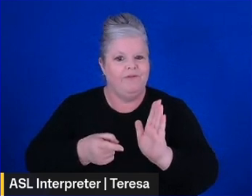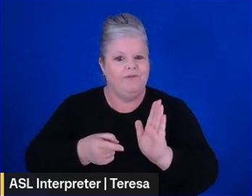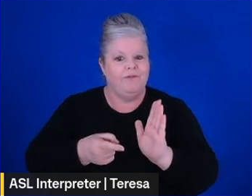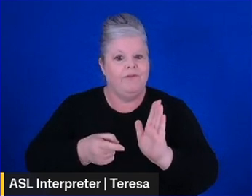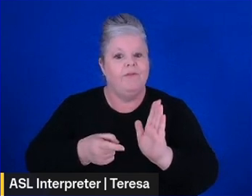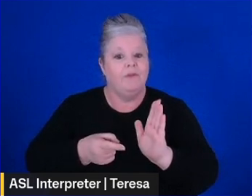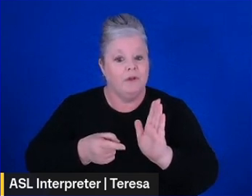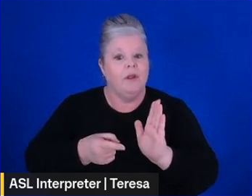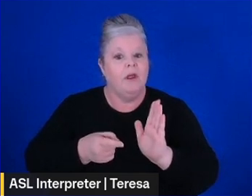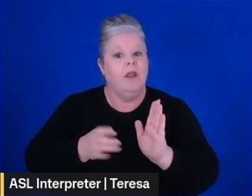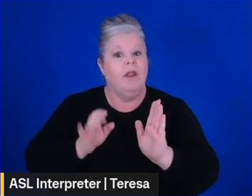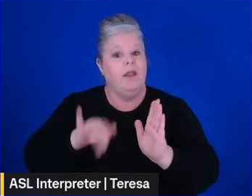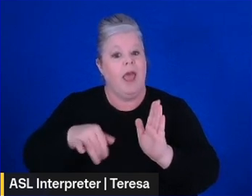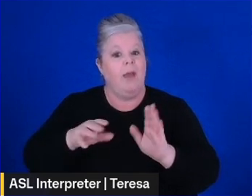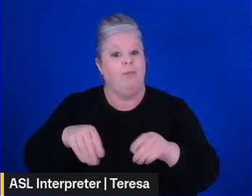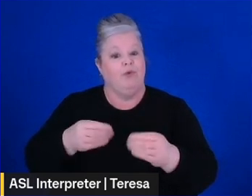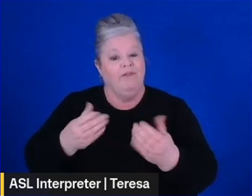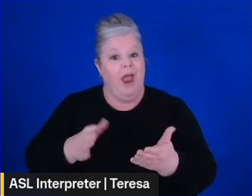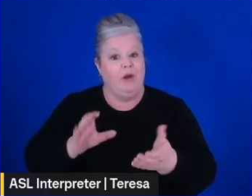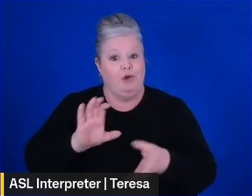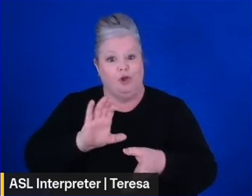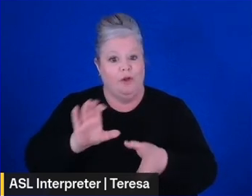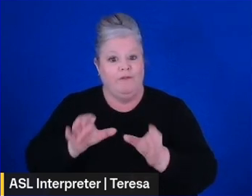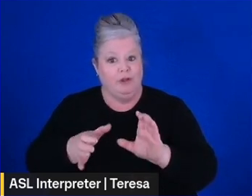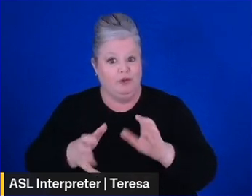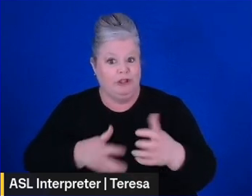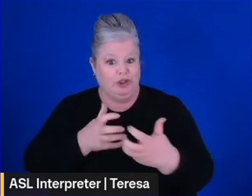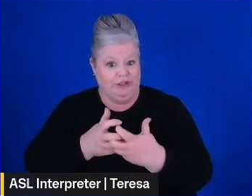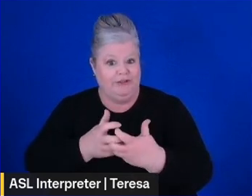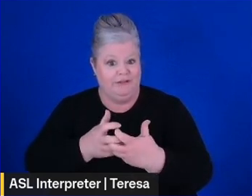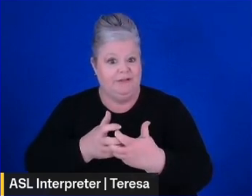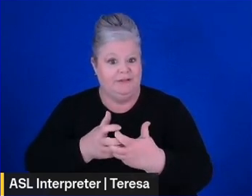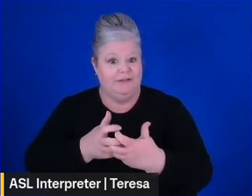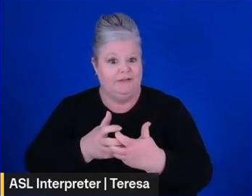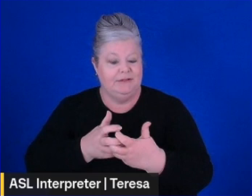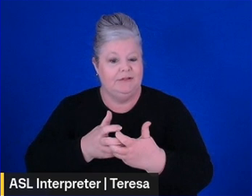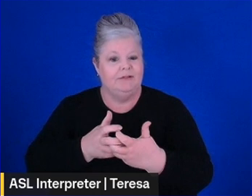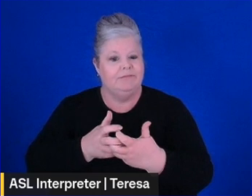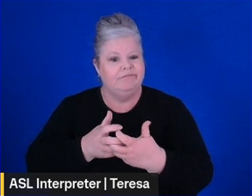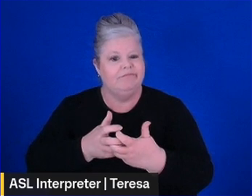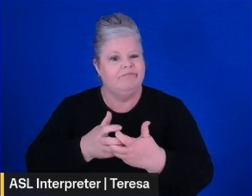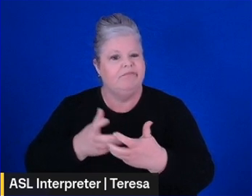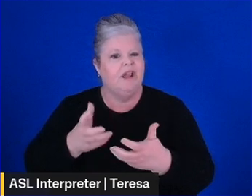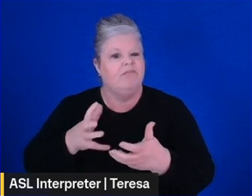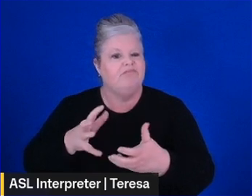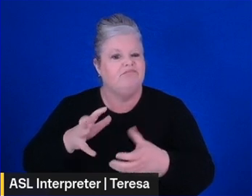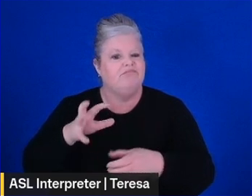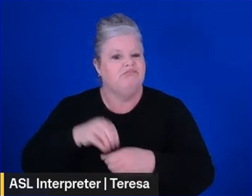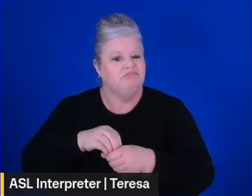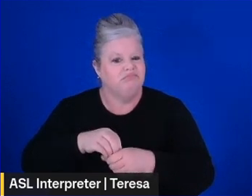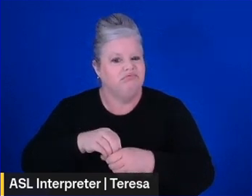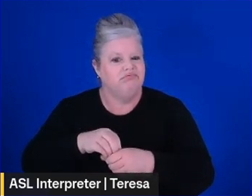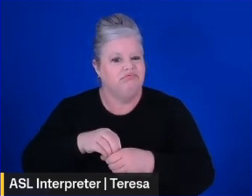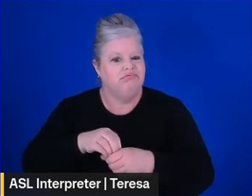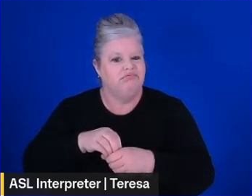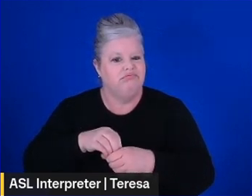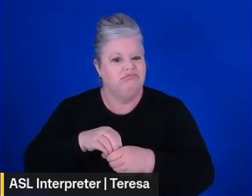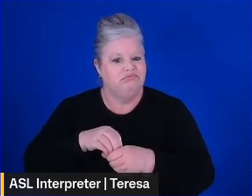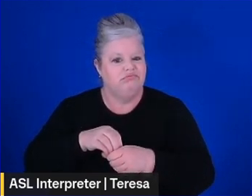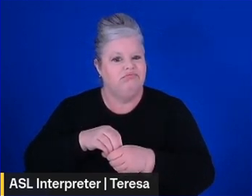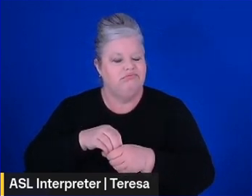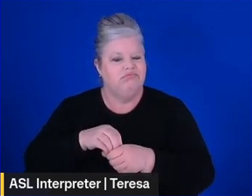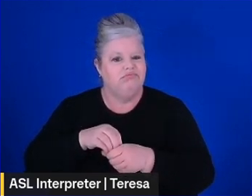provider configuration is included within the root module itself, while